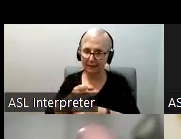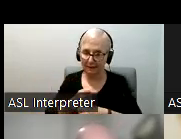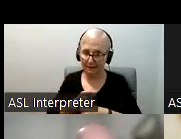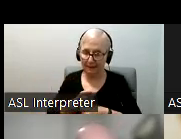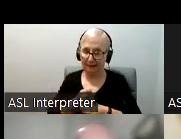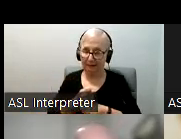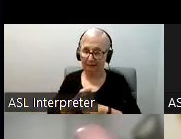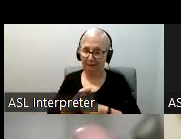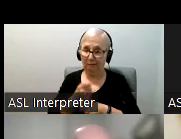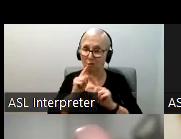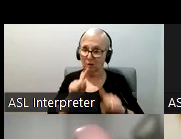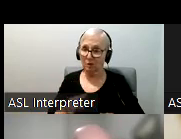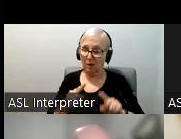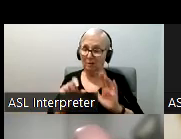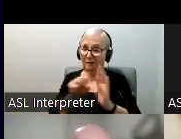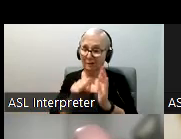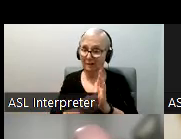level, then